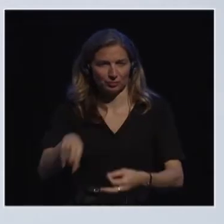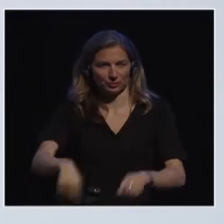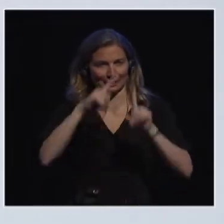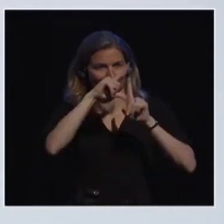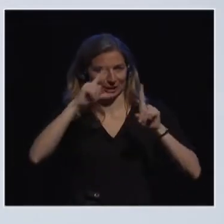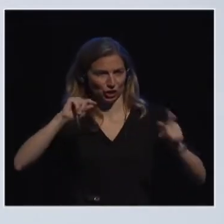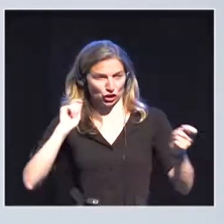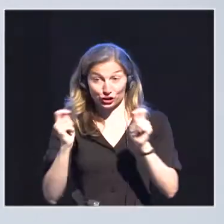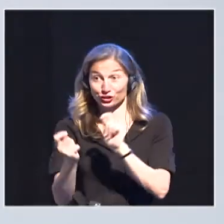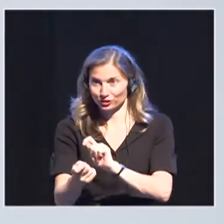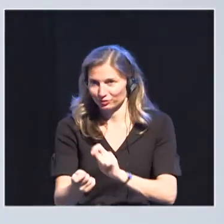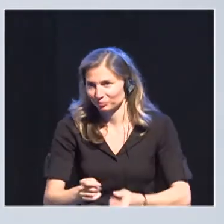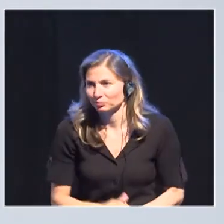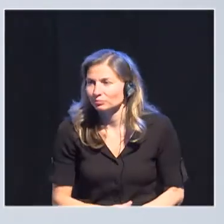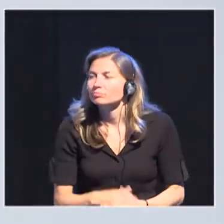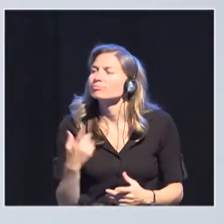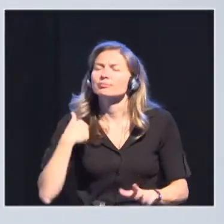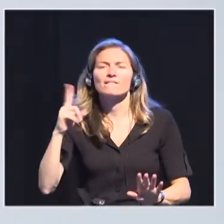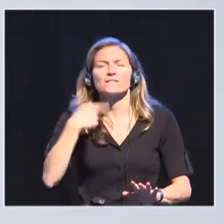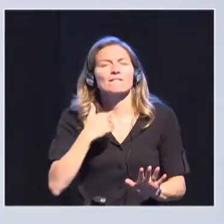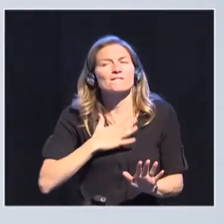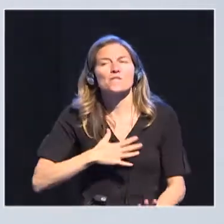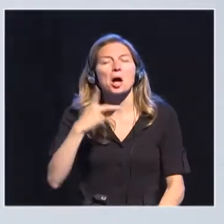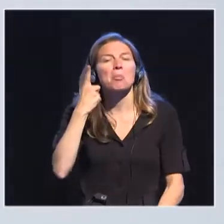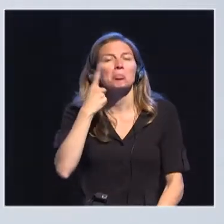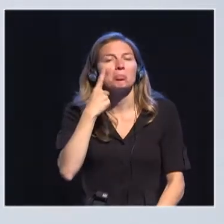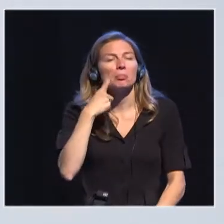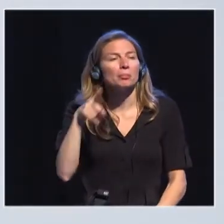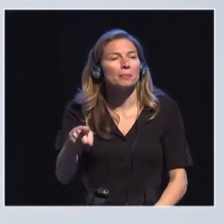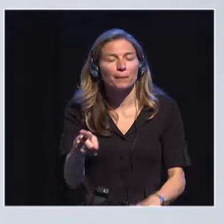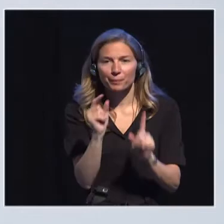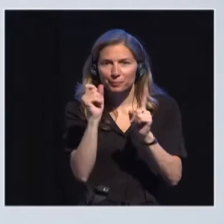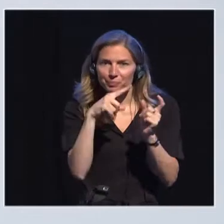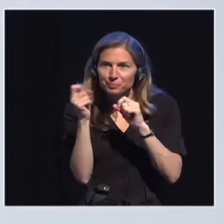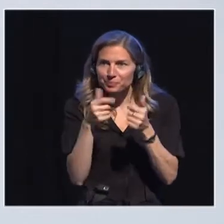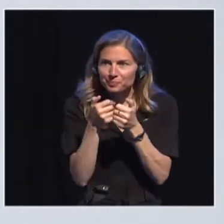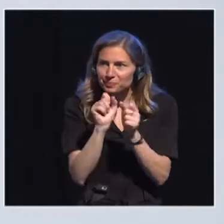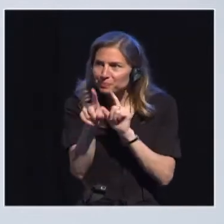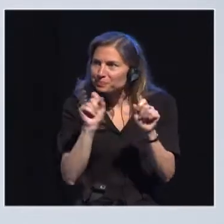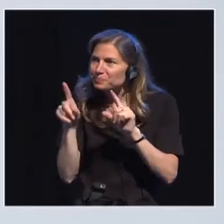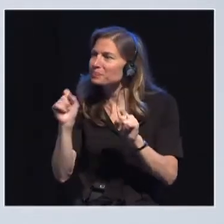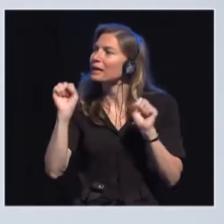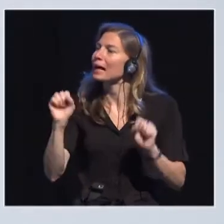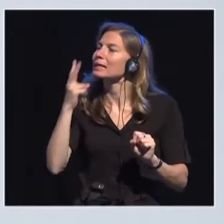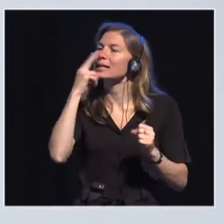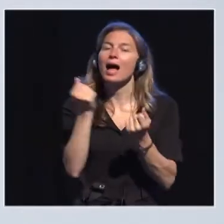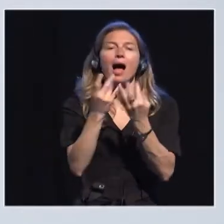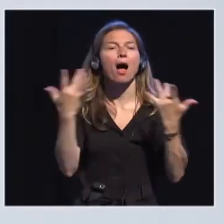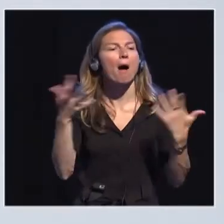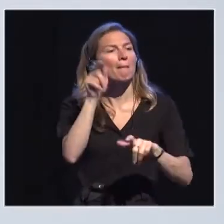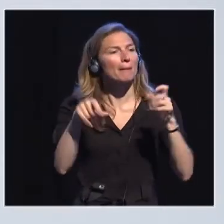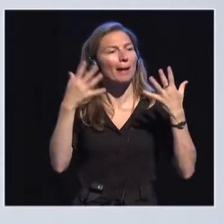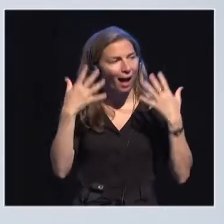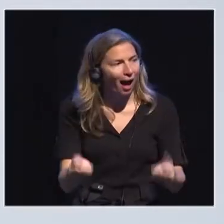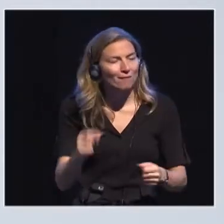So the first thing I want to do is I really want to test the digitalization in this room. Can I get a show of hands of who has a